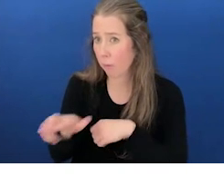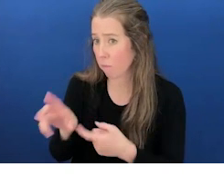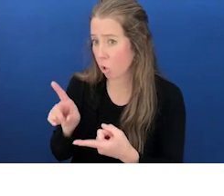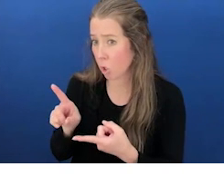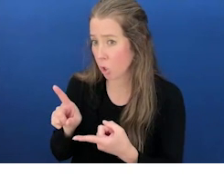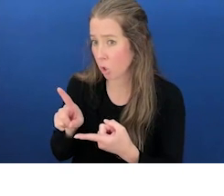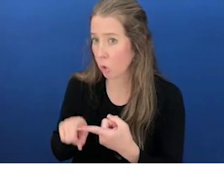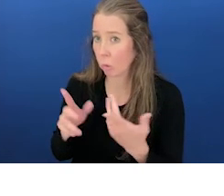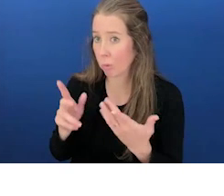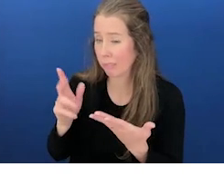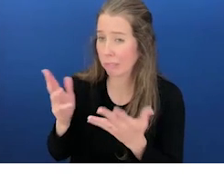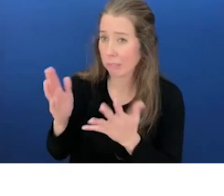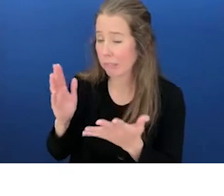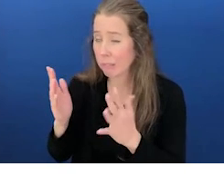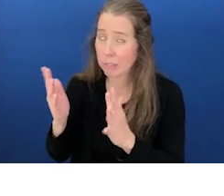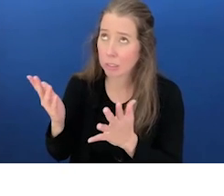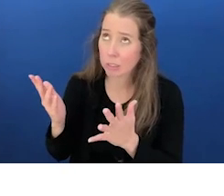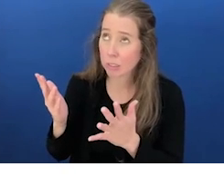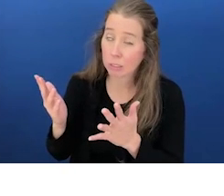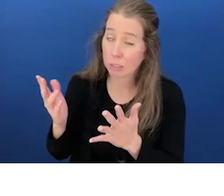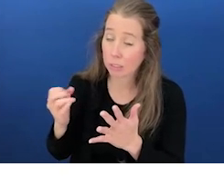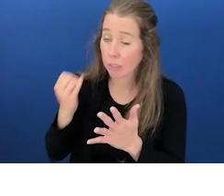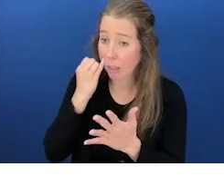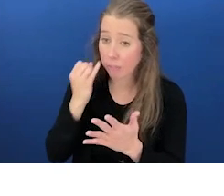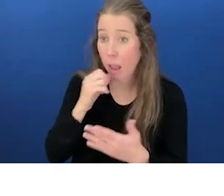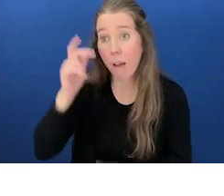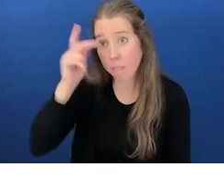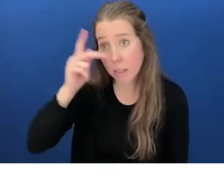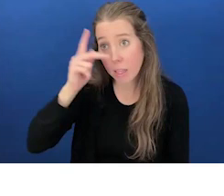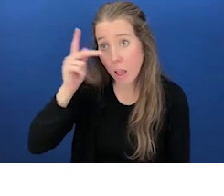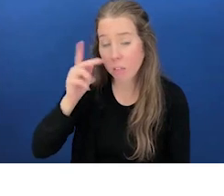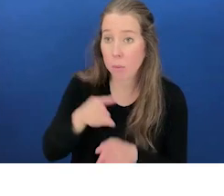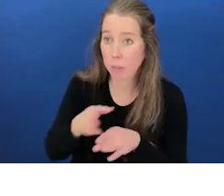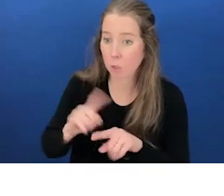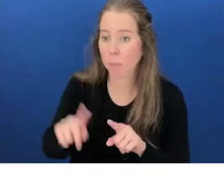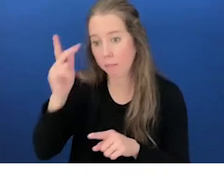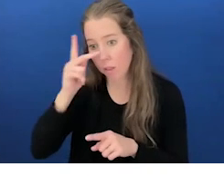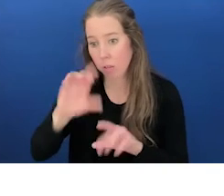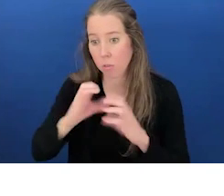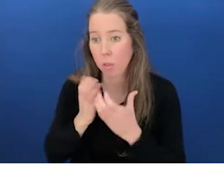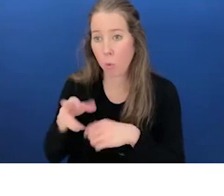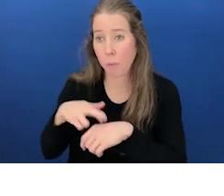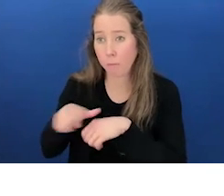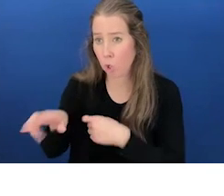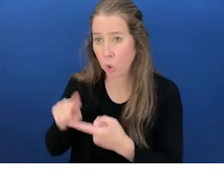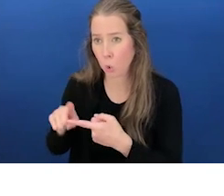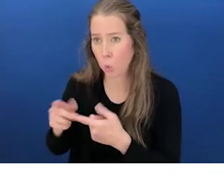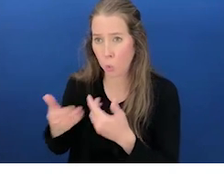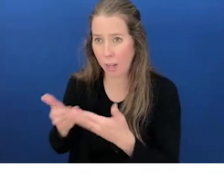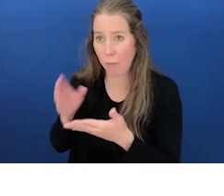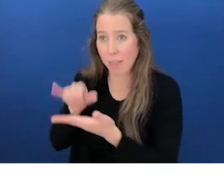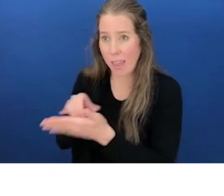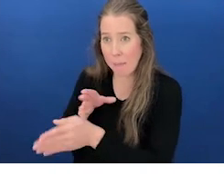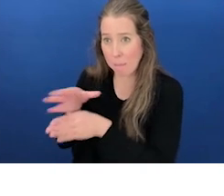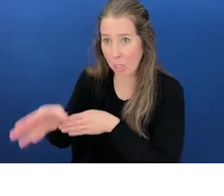in philosophy, if they're not a philosophy major, but it's a philosophy class, they'll be referred to whatever major they're in, not to